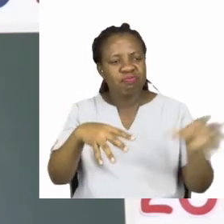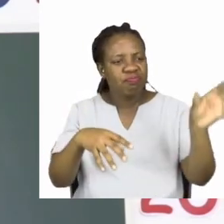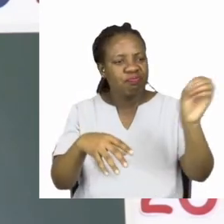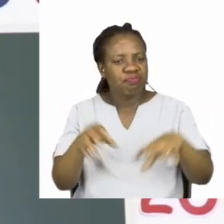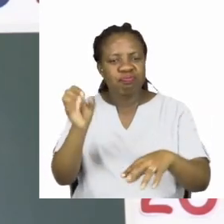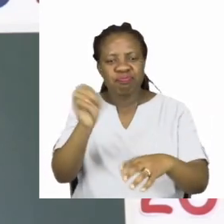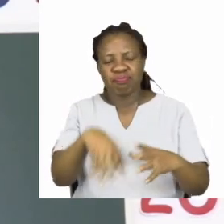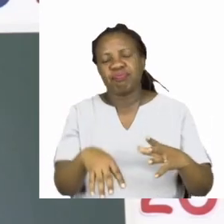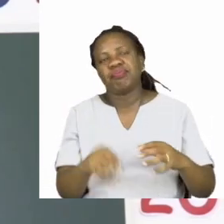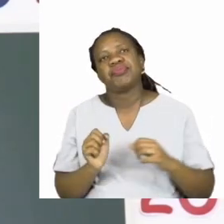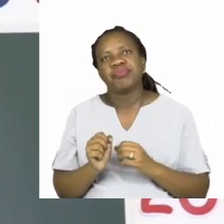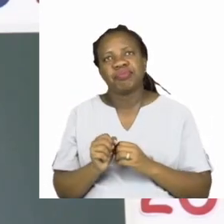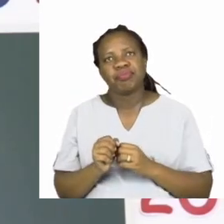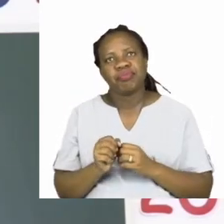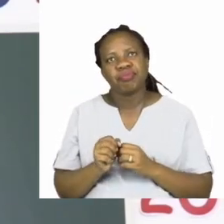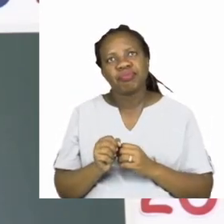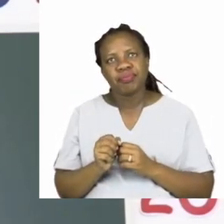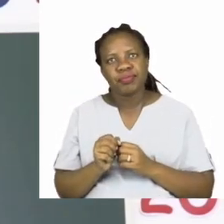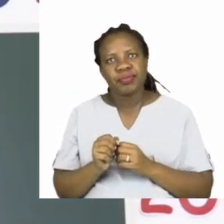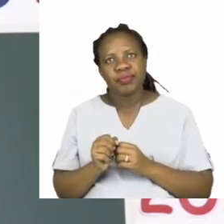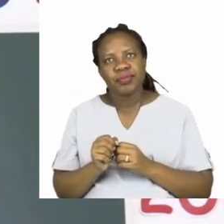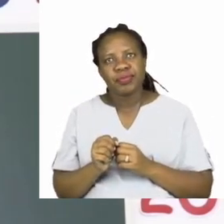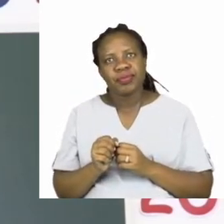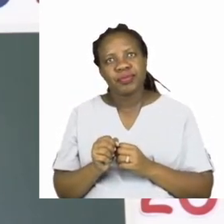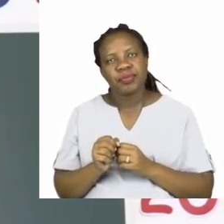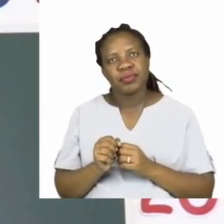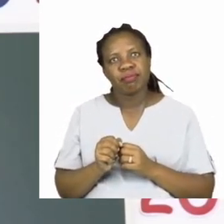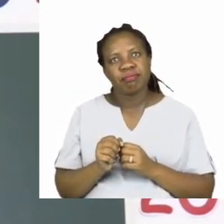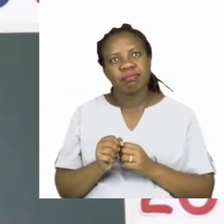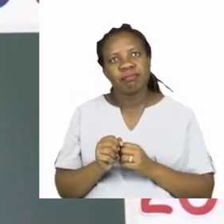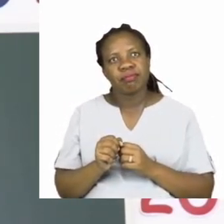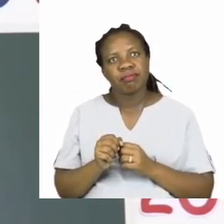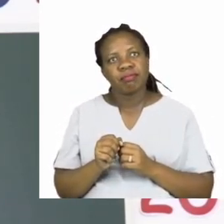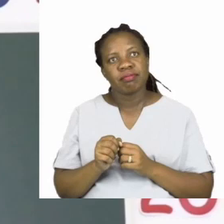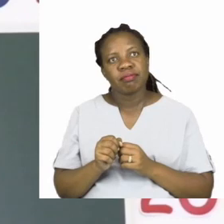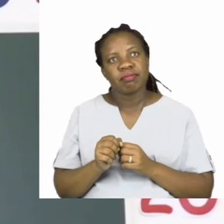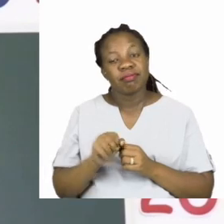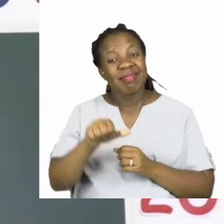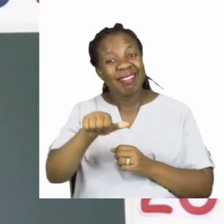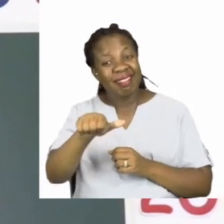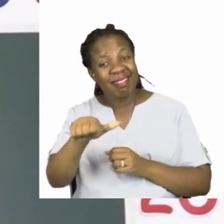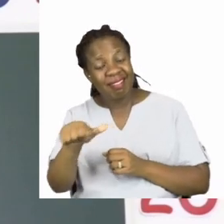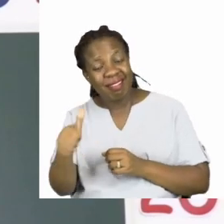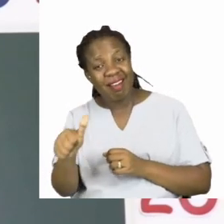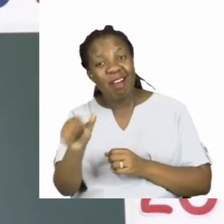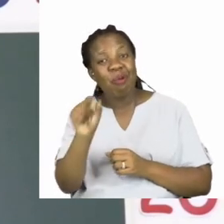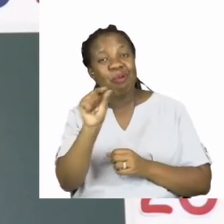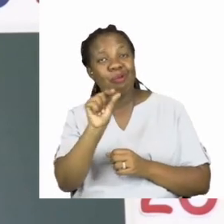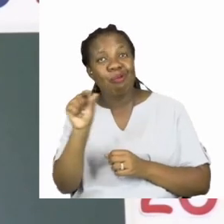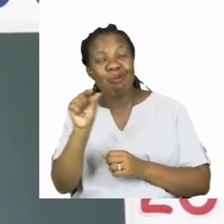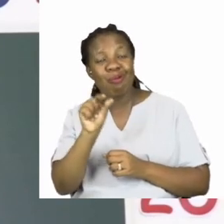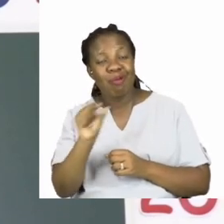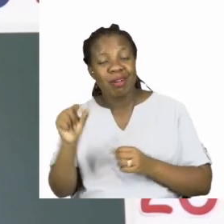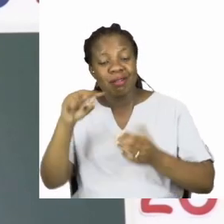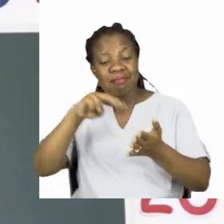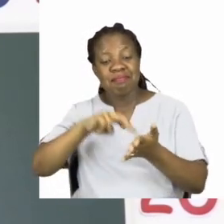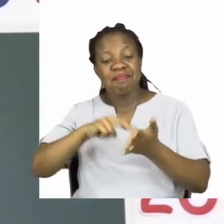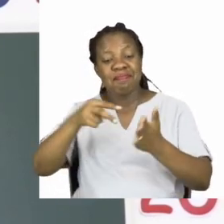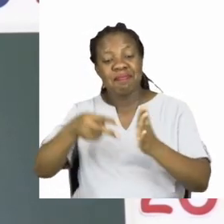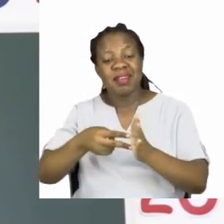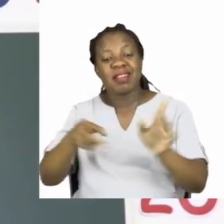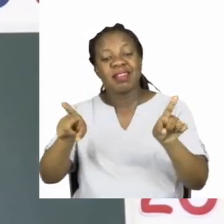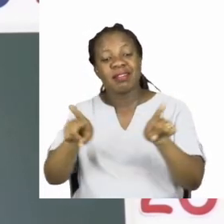waste material. And then, when we look at words that are similar or have the